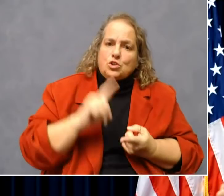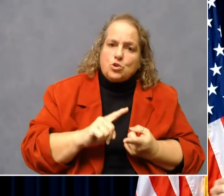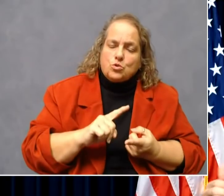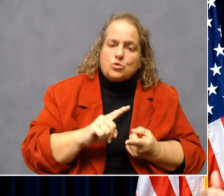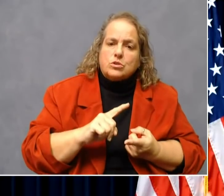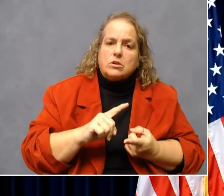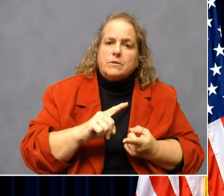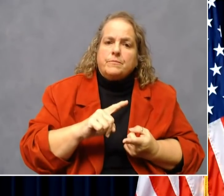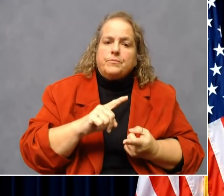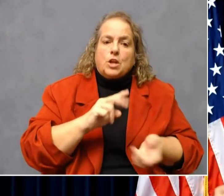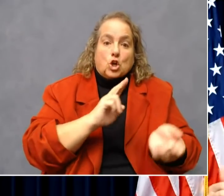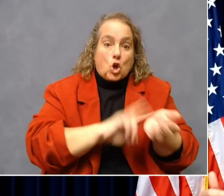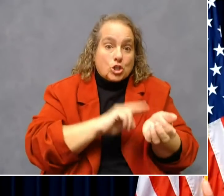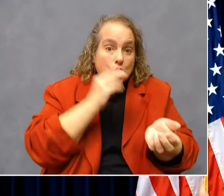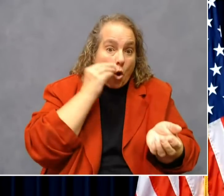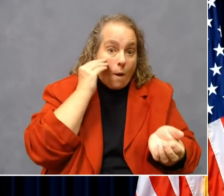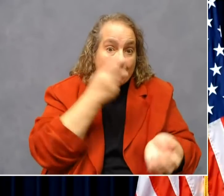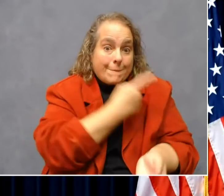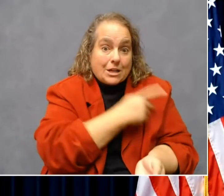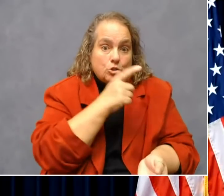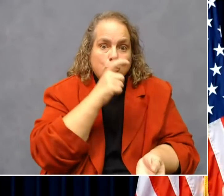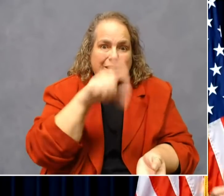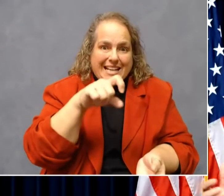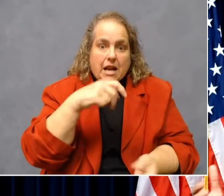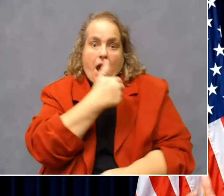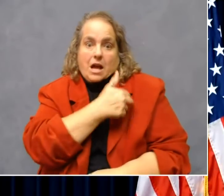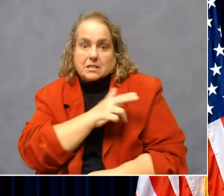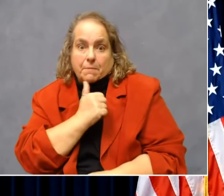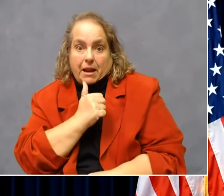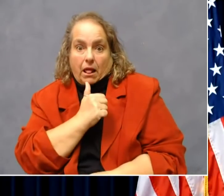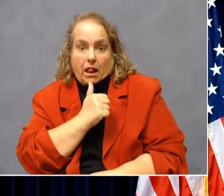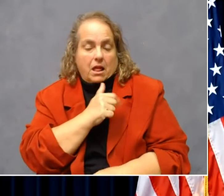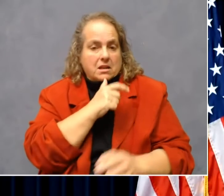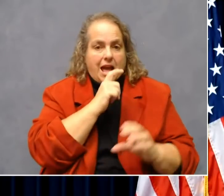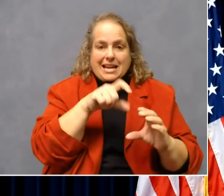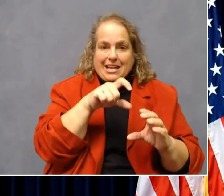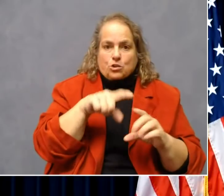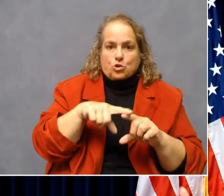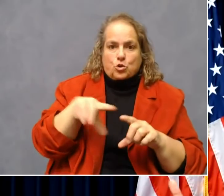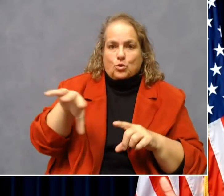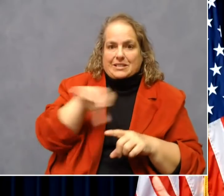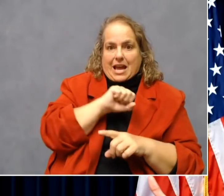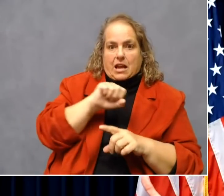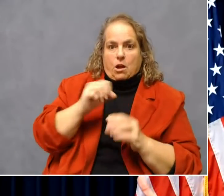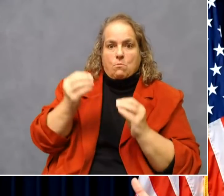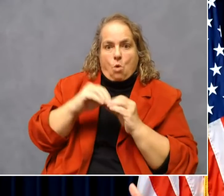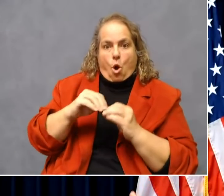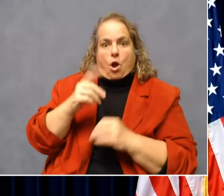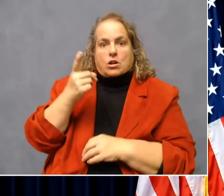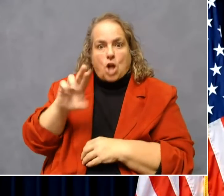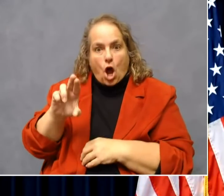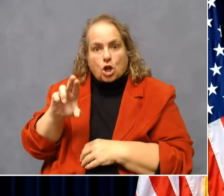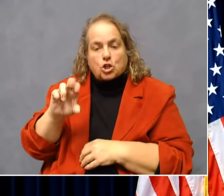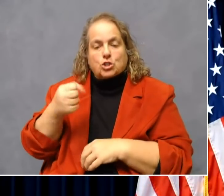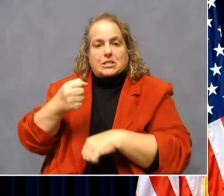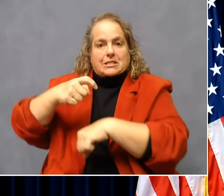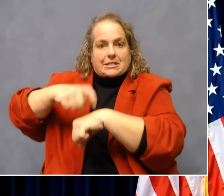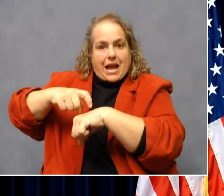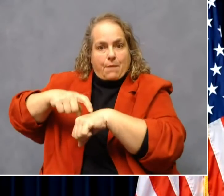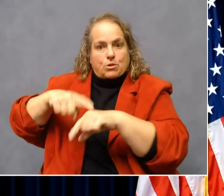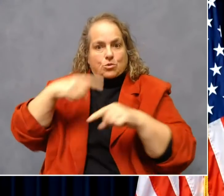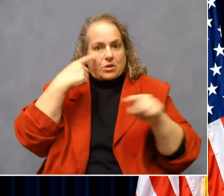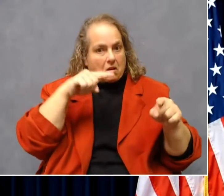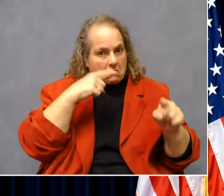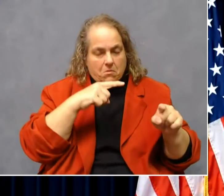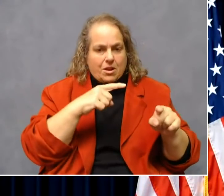hospitalization, that need more time from a doctor or a nurse, and therefore free up more time for those individuals to help other